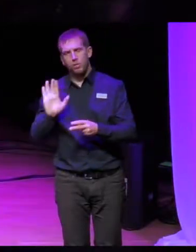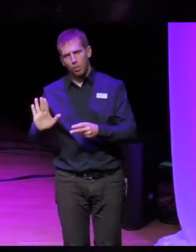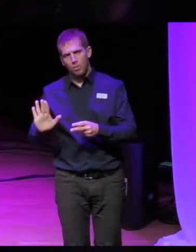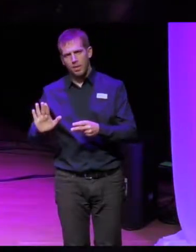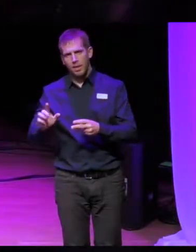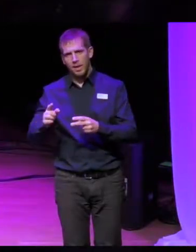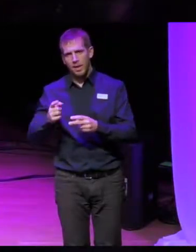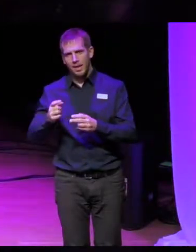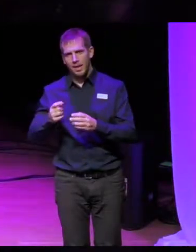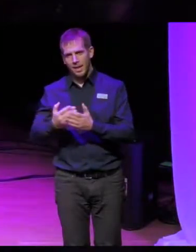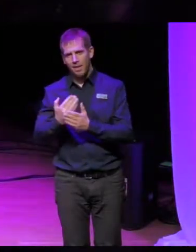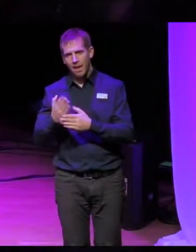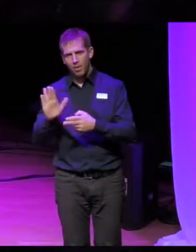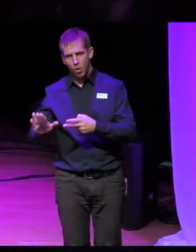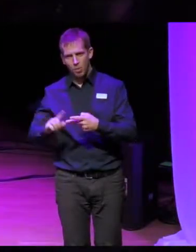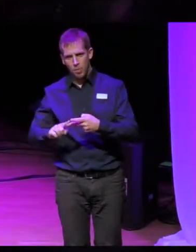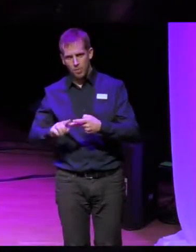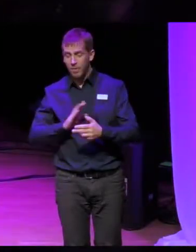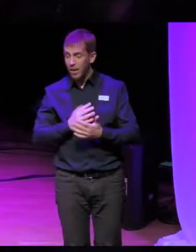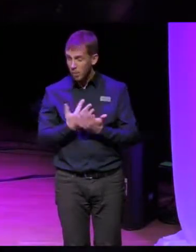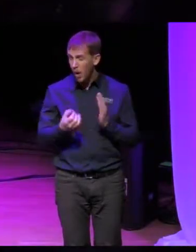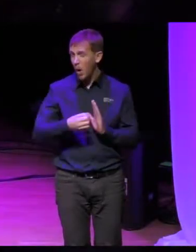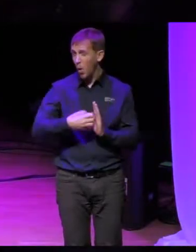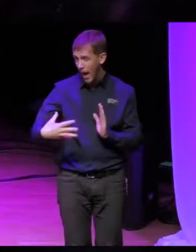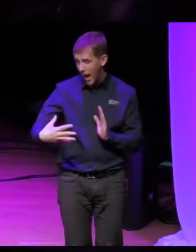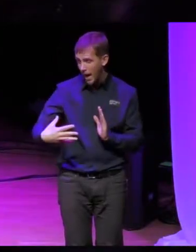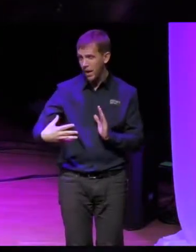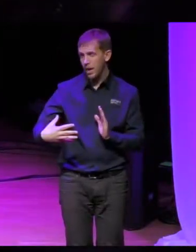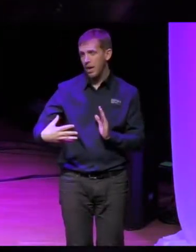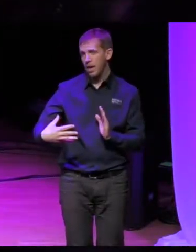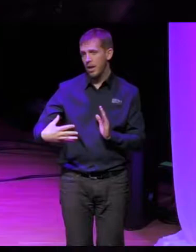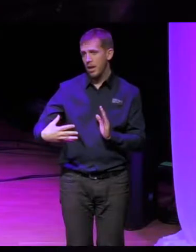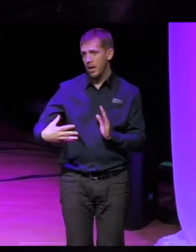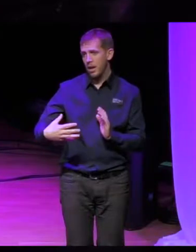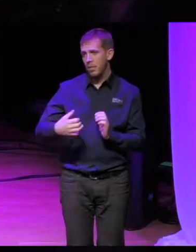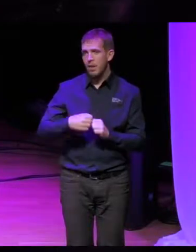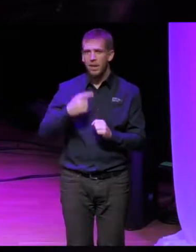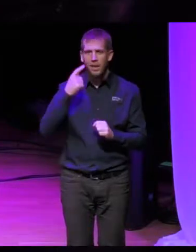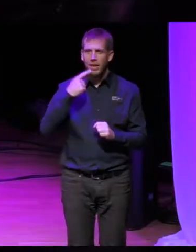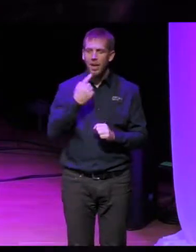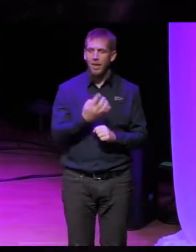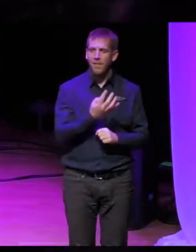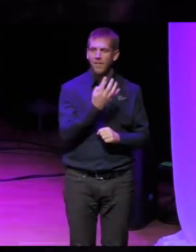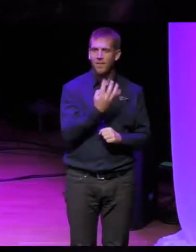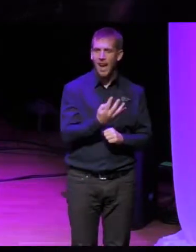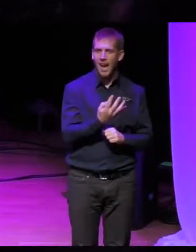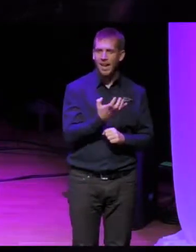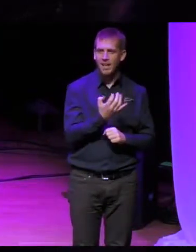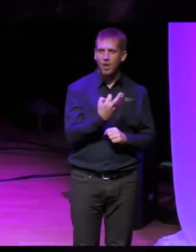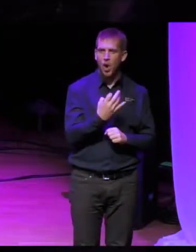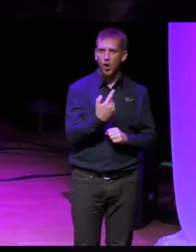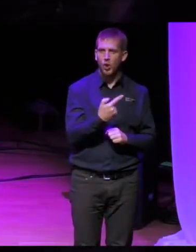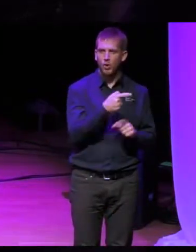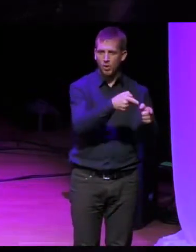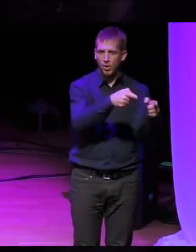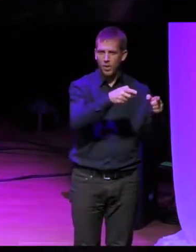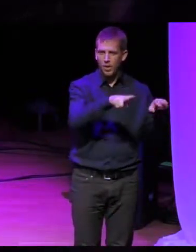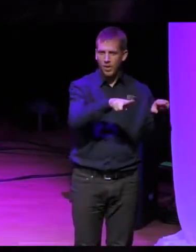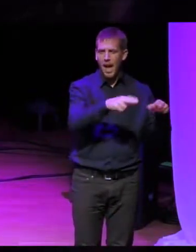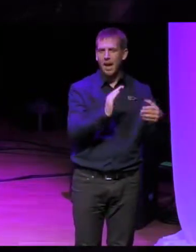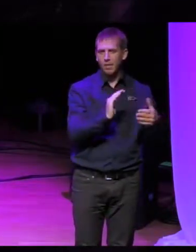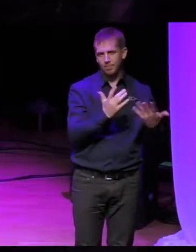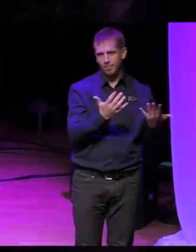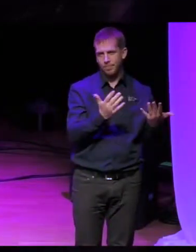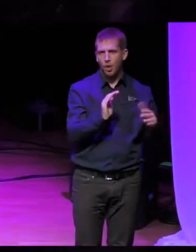were various rationales, but I'll focus on what the Fourth Circuit Court of Appeals said, which is a court of